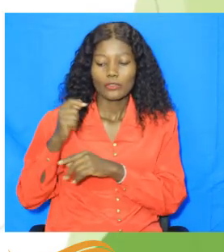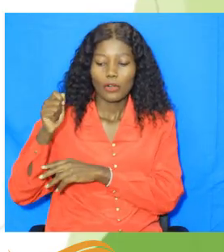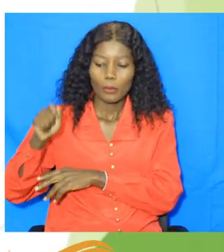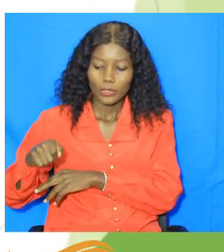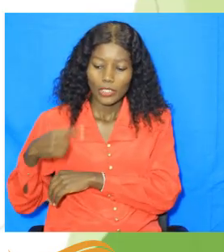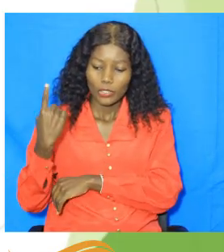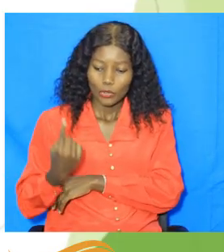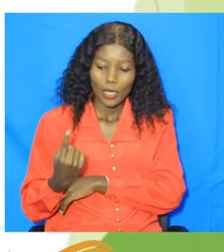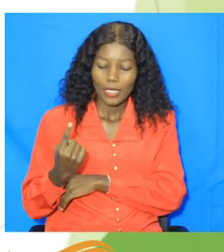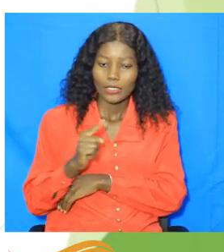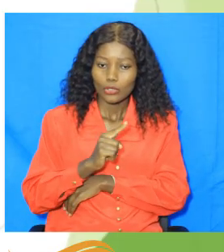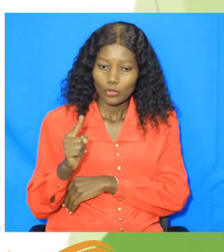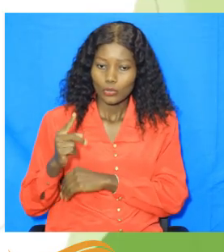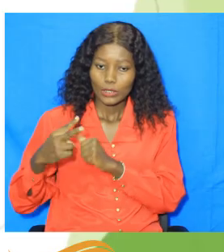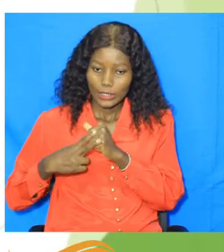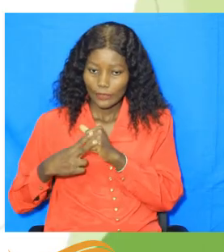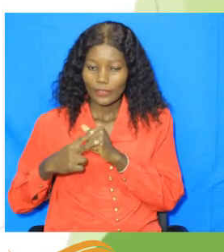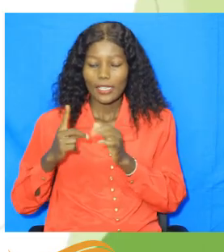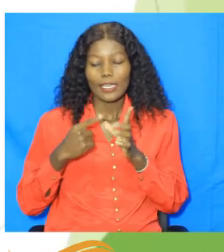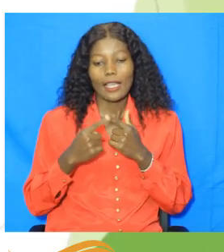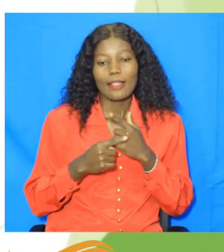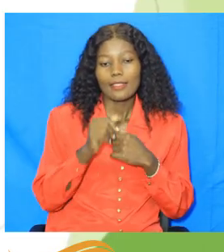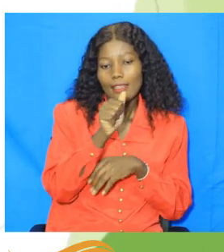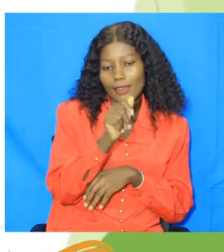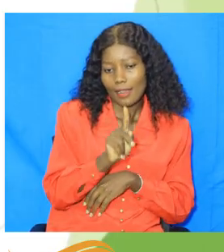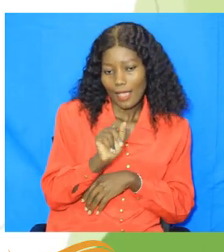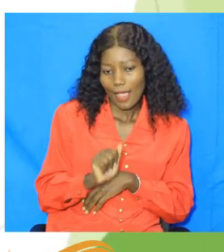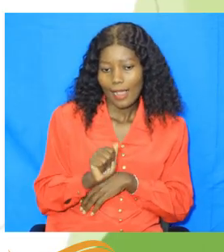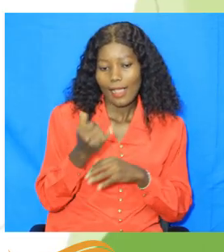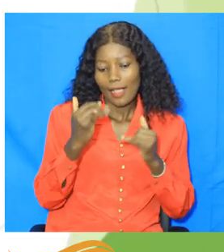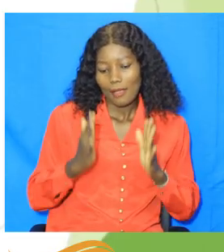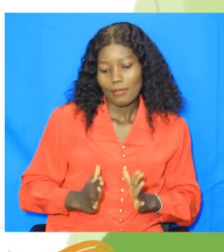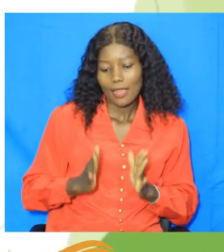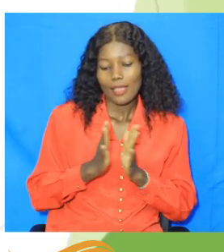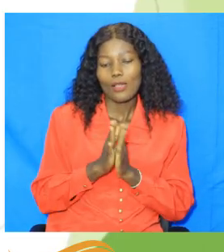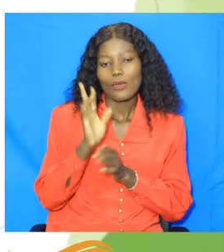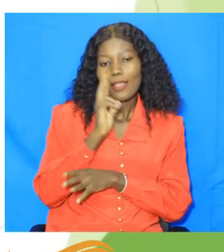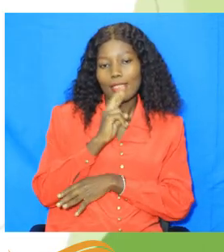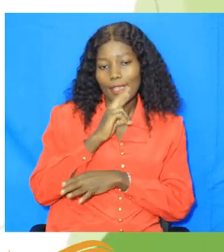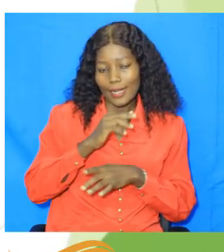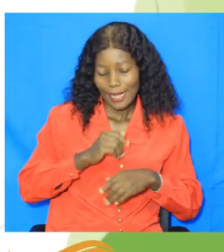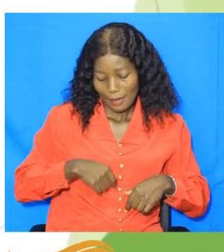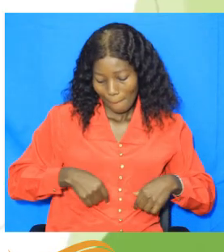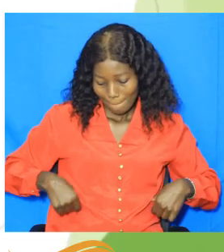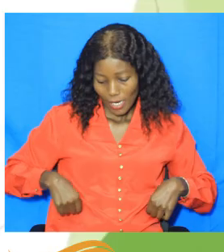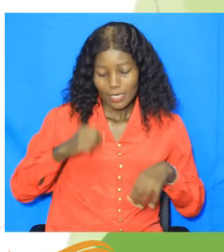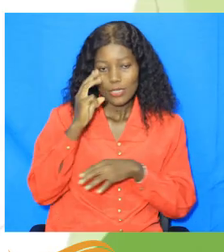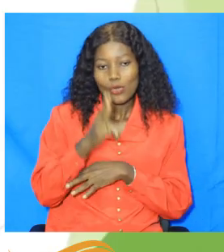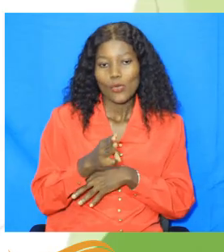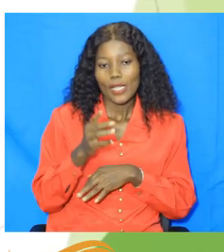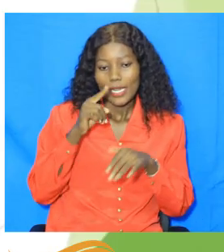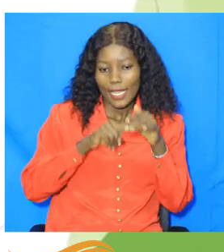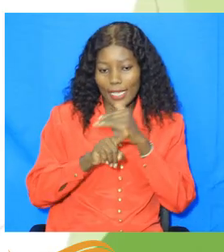Judge 7. Then Aka, the athlete with the red belt, will step into